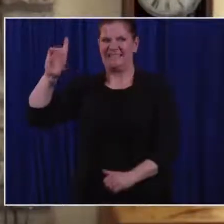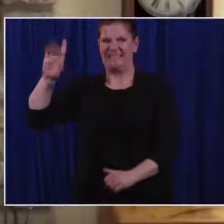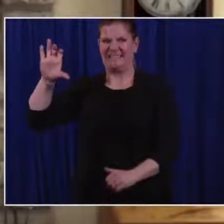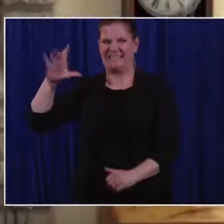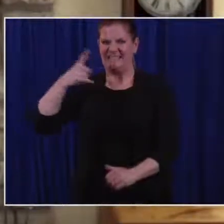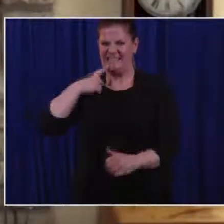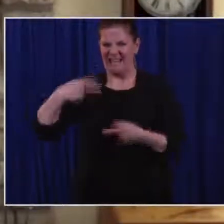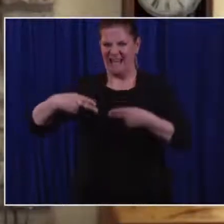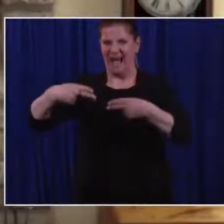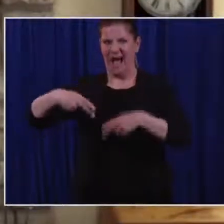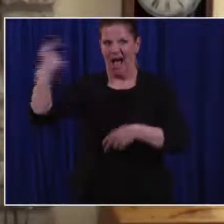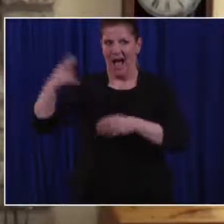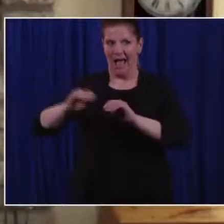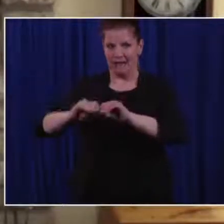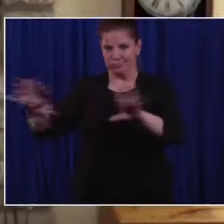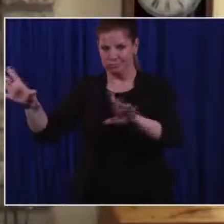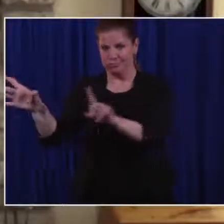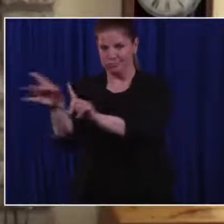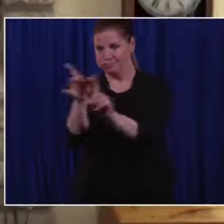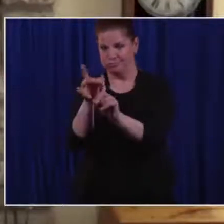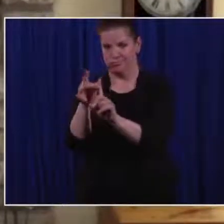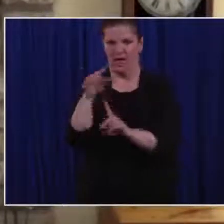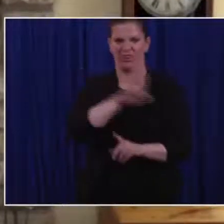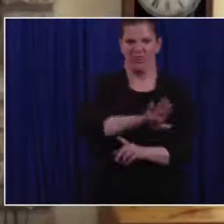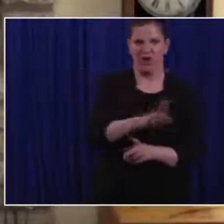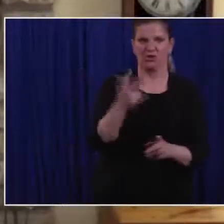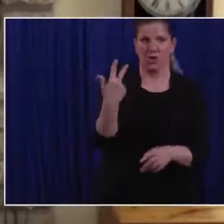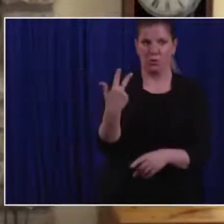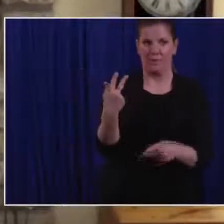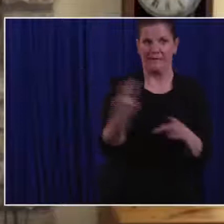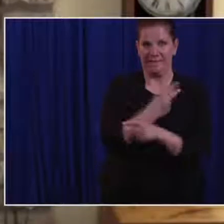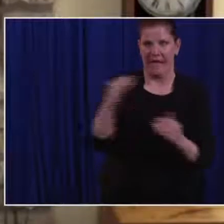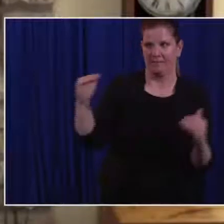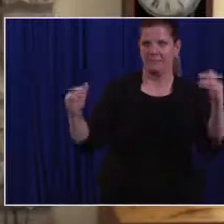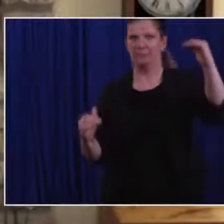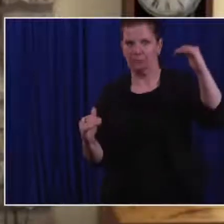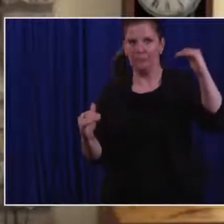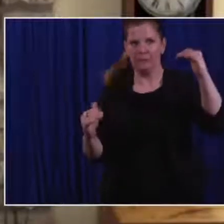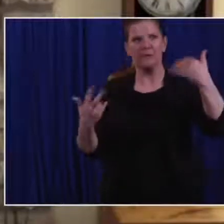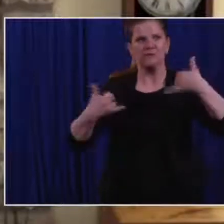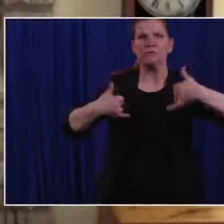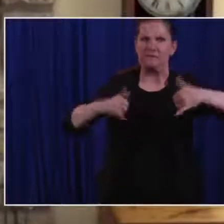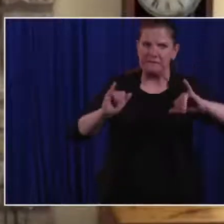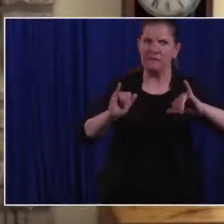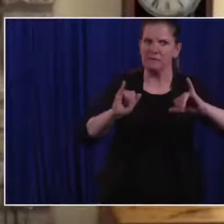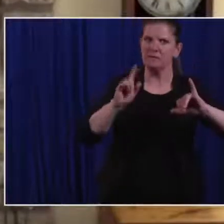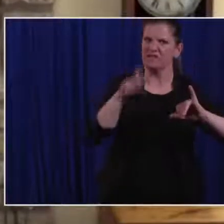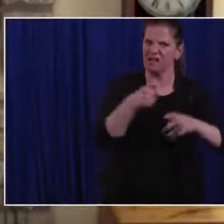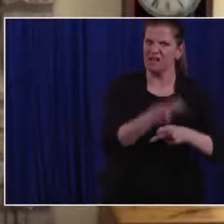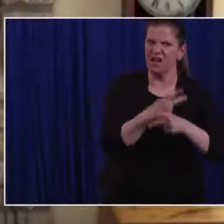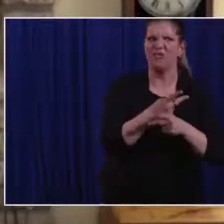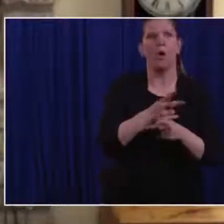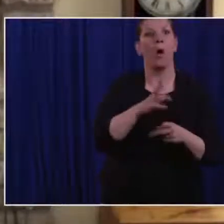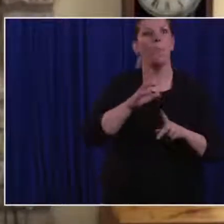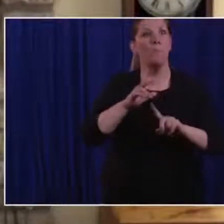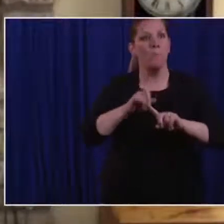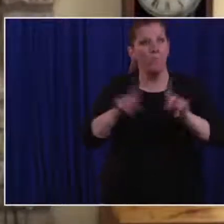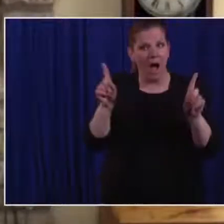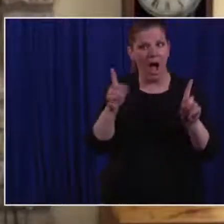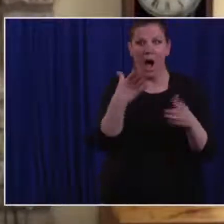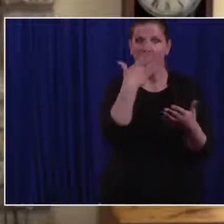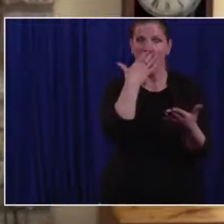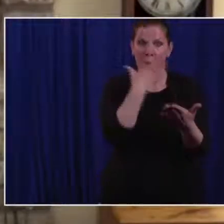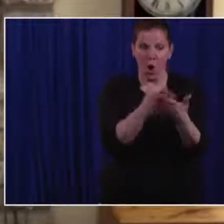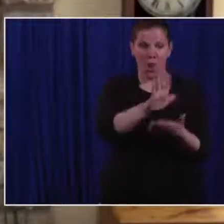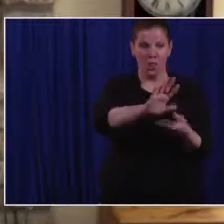top 20 are, but they are collectively going down. Last week, when we made the